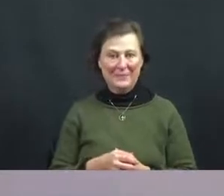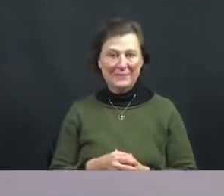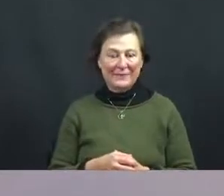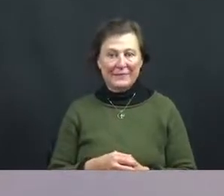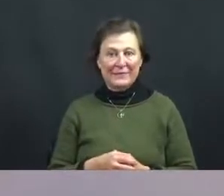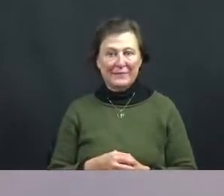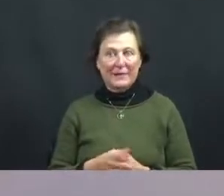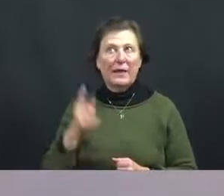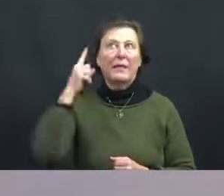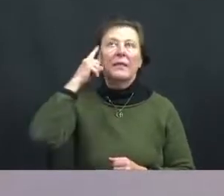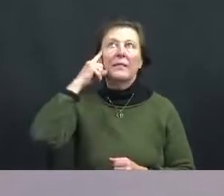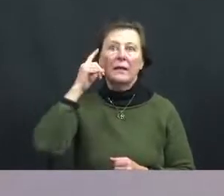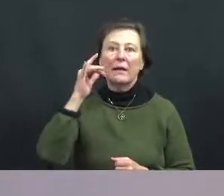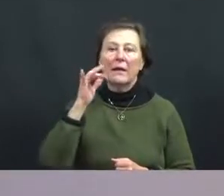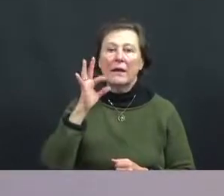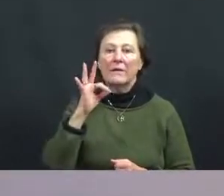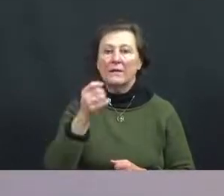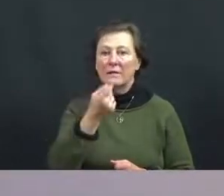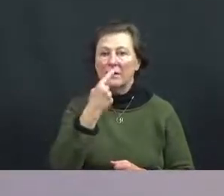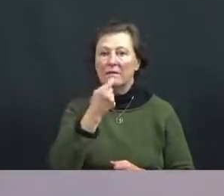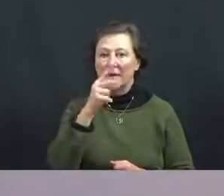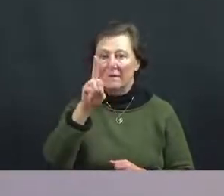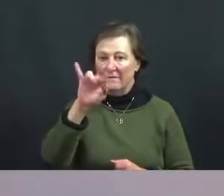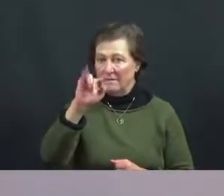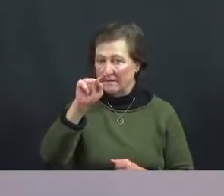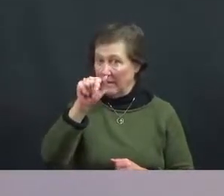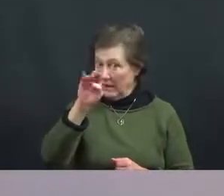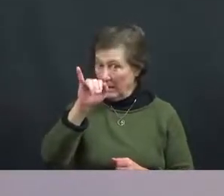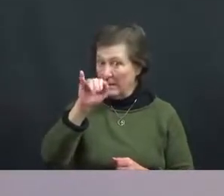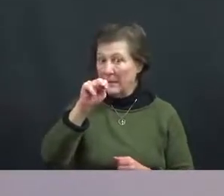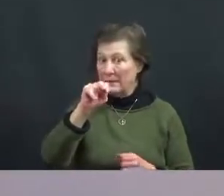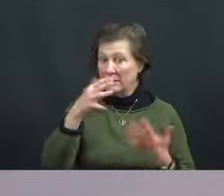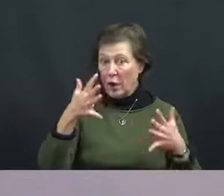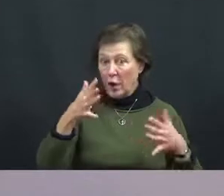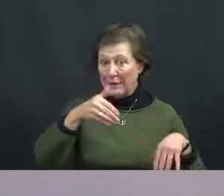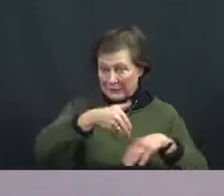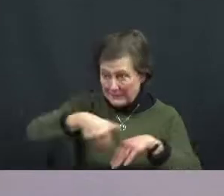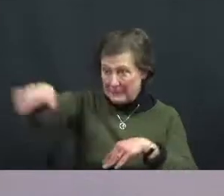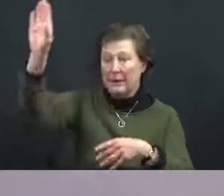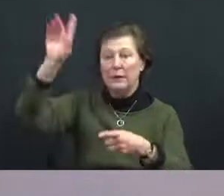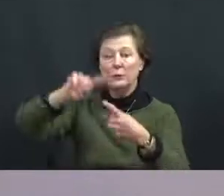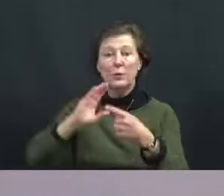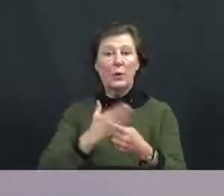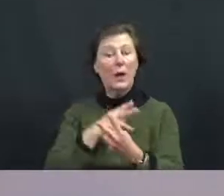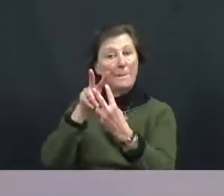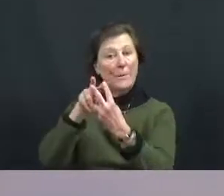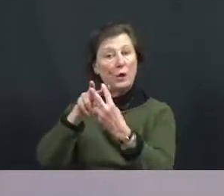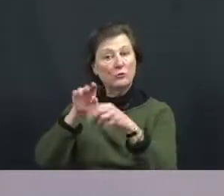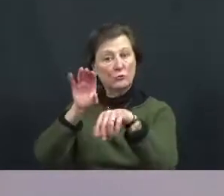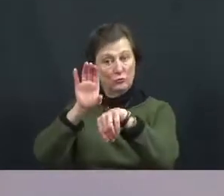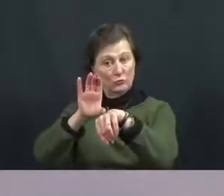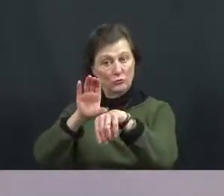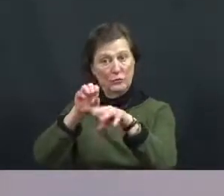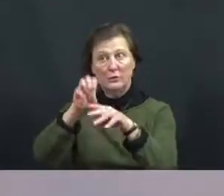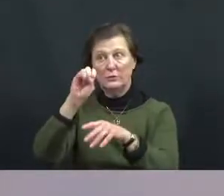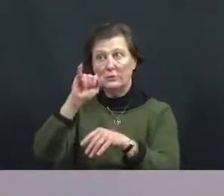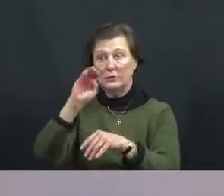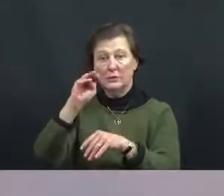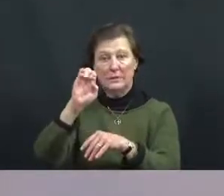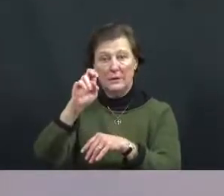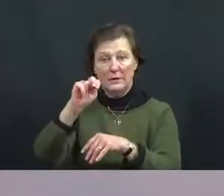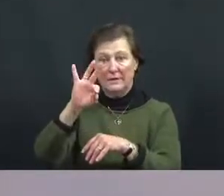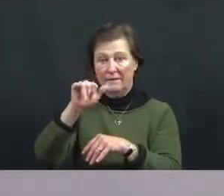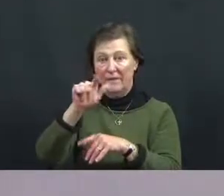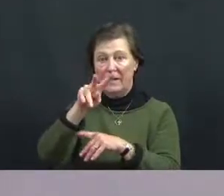I think, too, of the vitamins that are on their way to our partner church in Shimanfalva, sent by